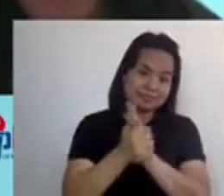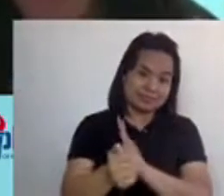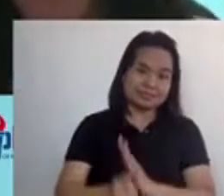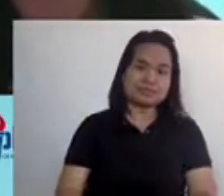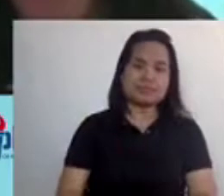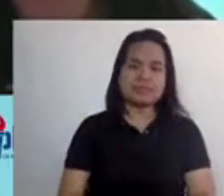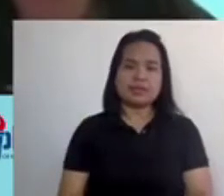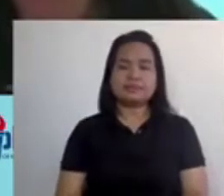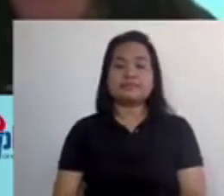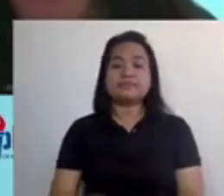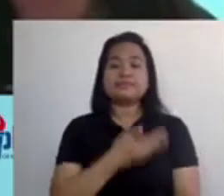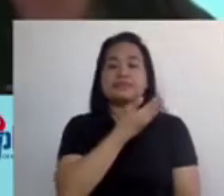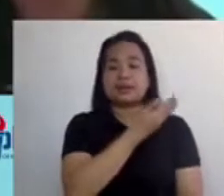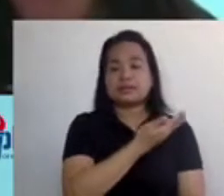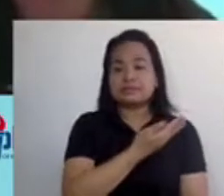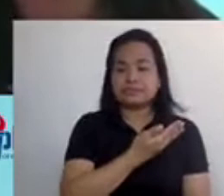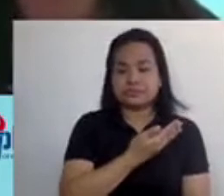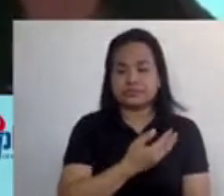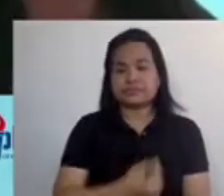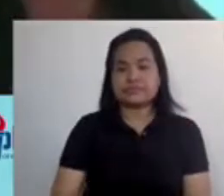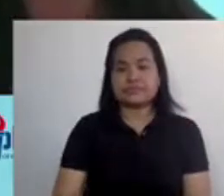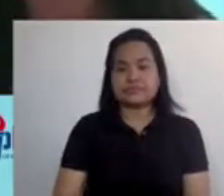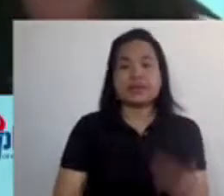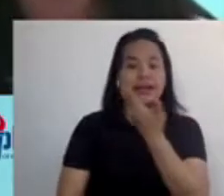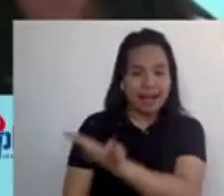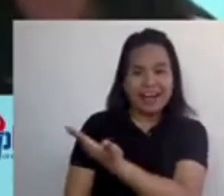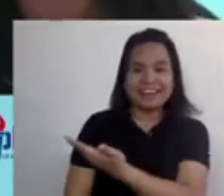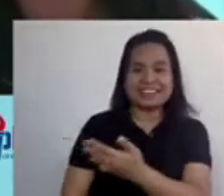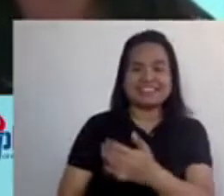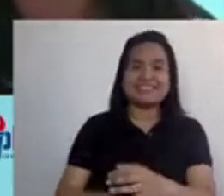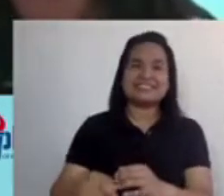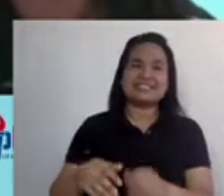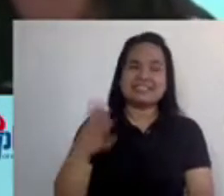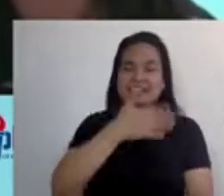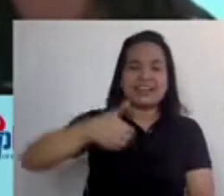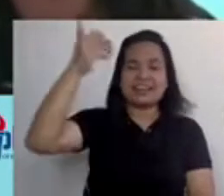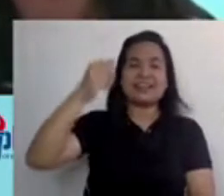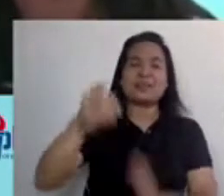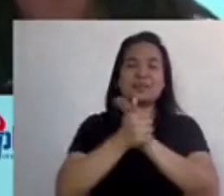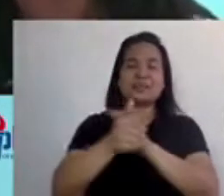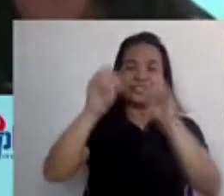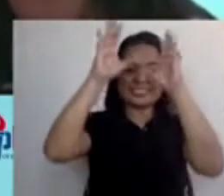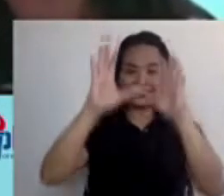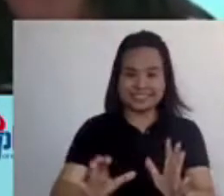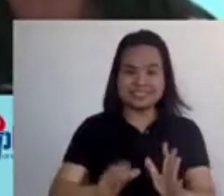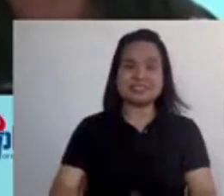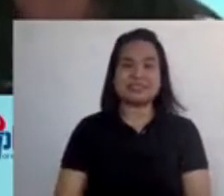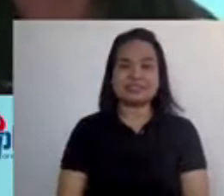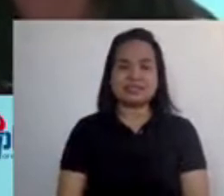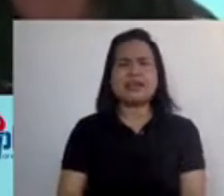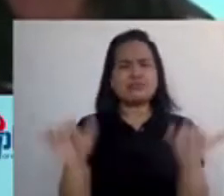the summary indicators for the highly proficient teachers. And again, similar to our proficient